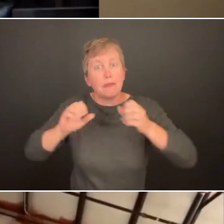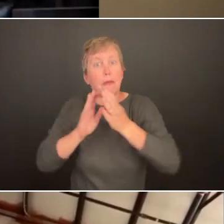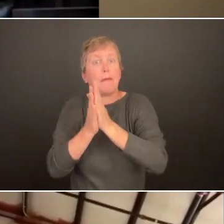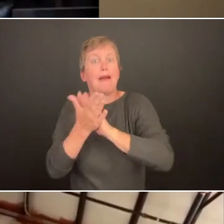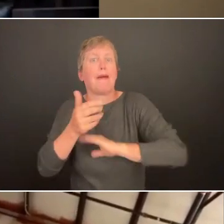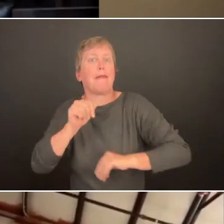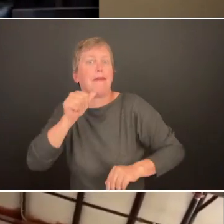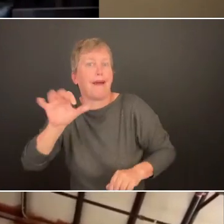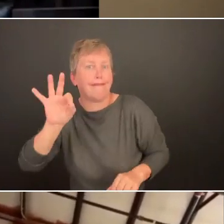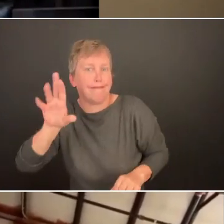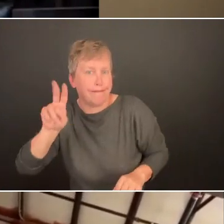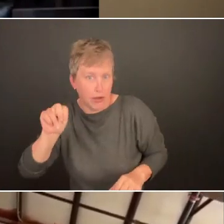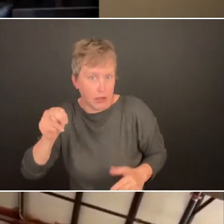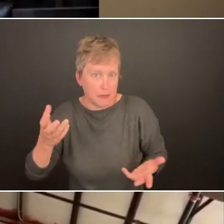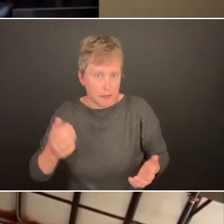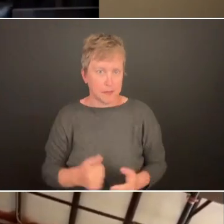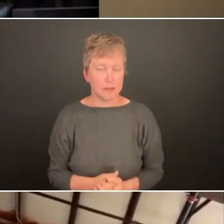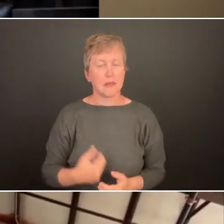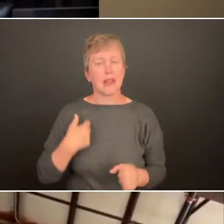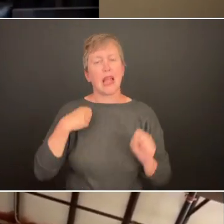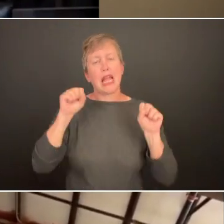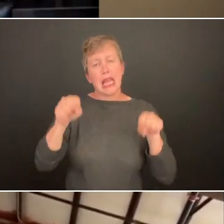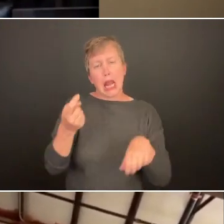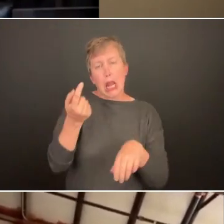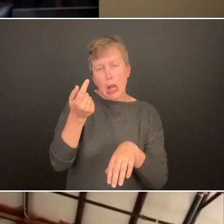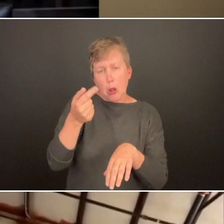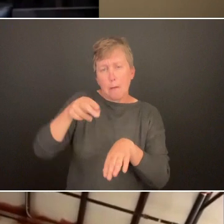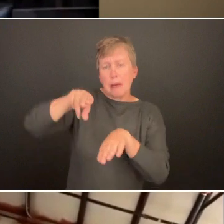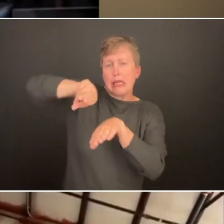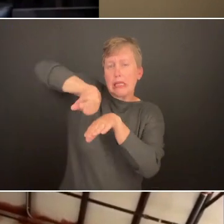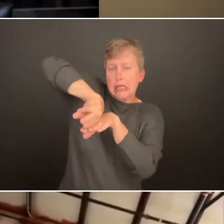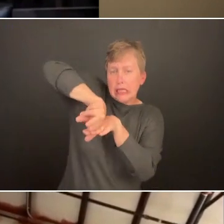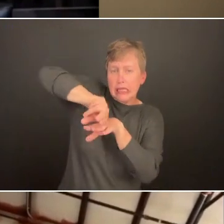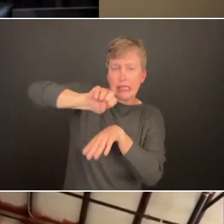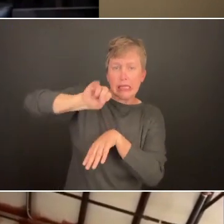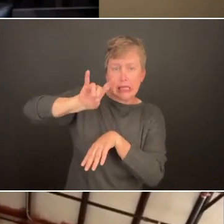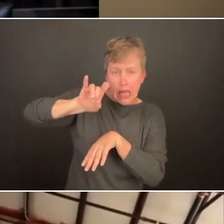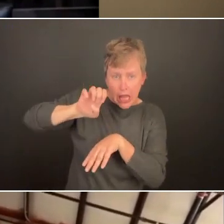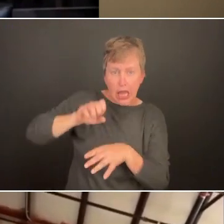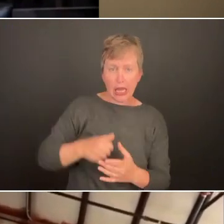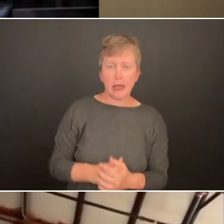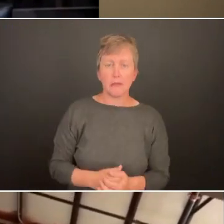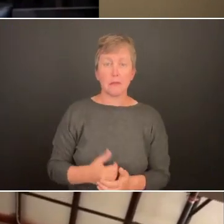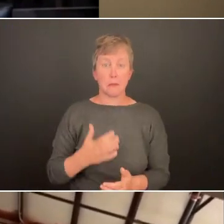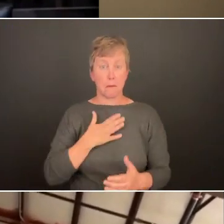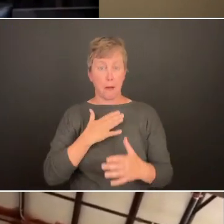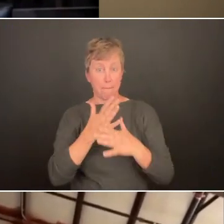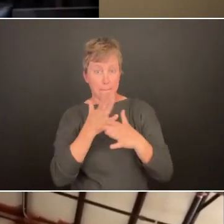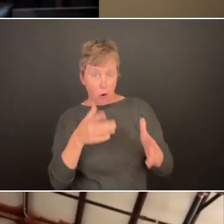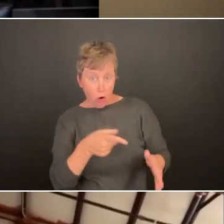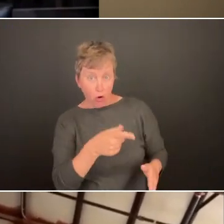back. Any other position is a lot of work, which takes away from the fun